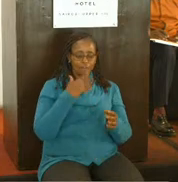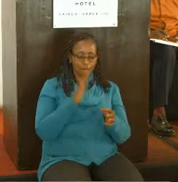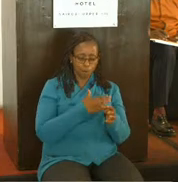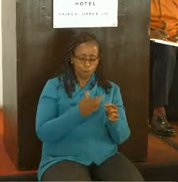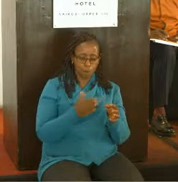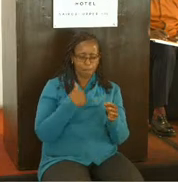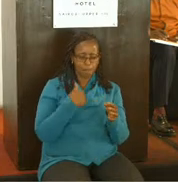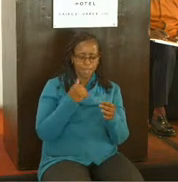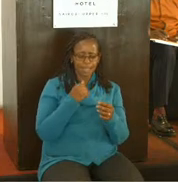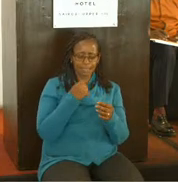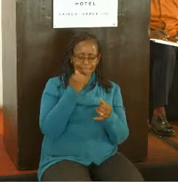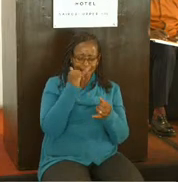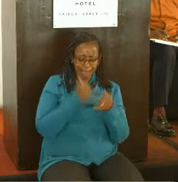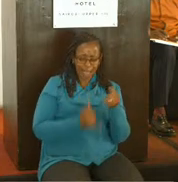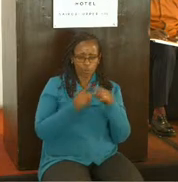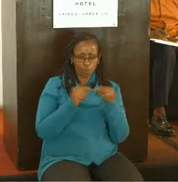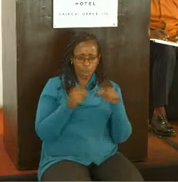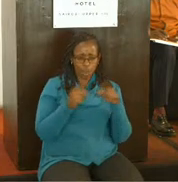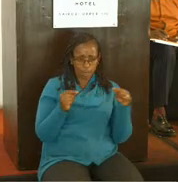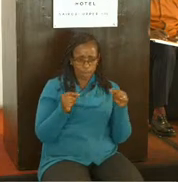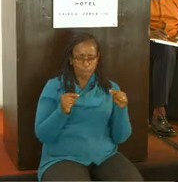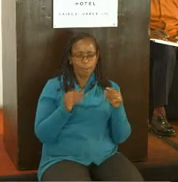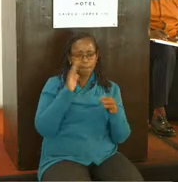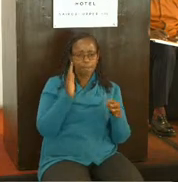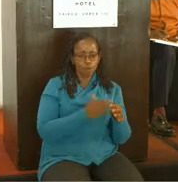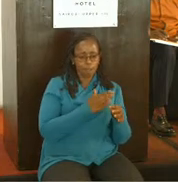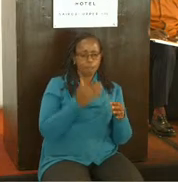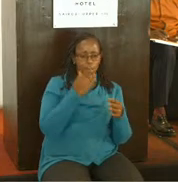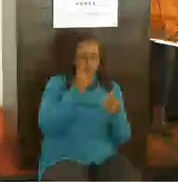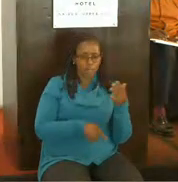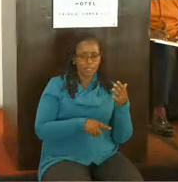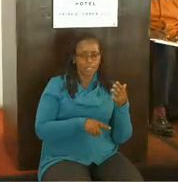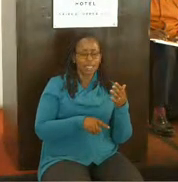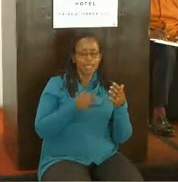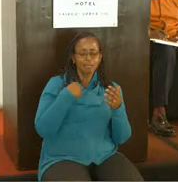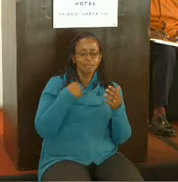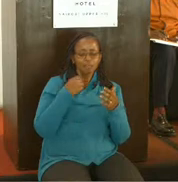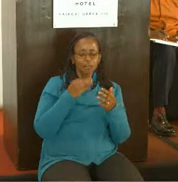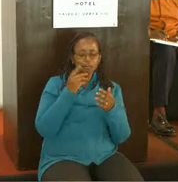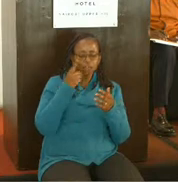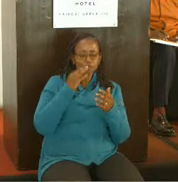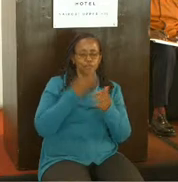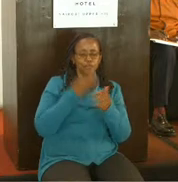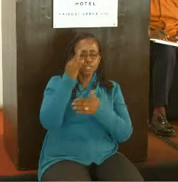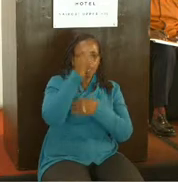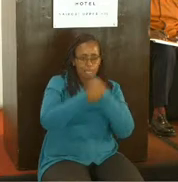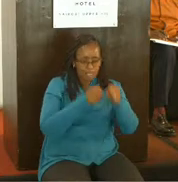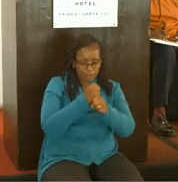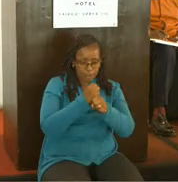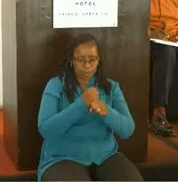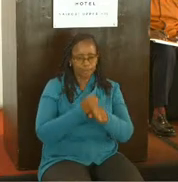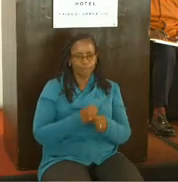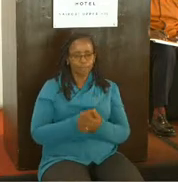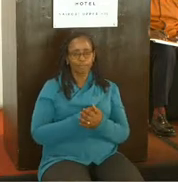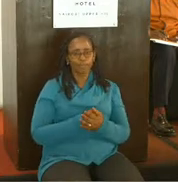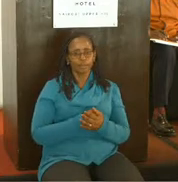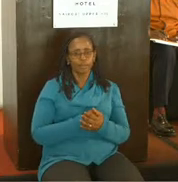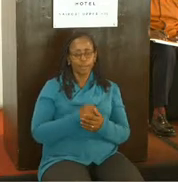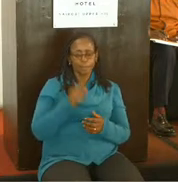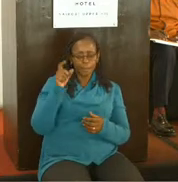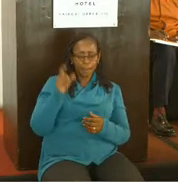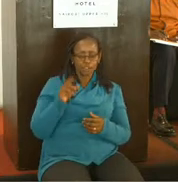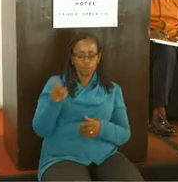do the last stanza came to me the poem is called invocation for coming years so let me just do that last stanza guatillo